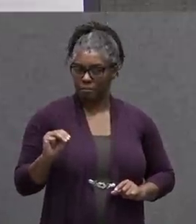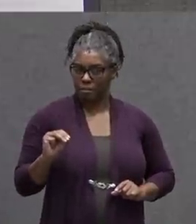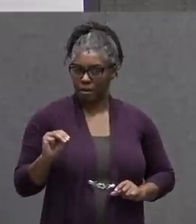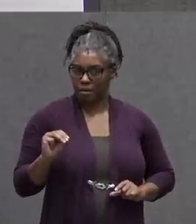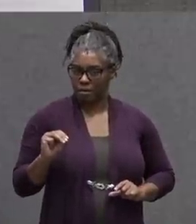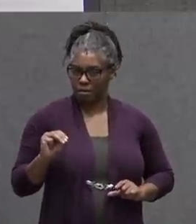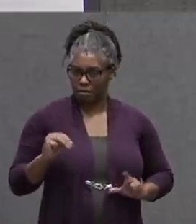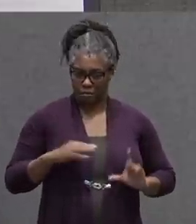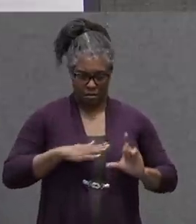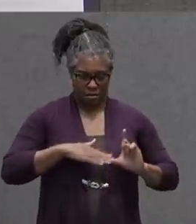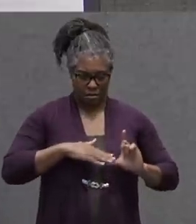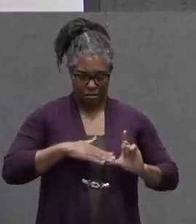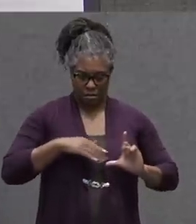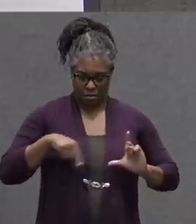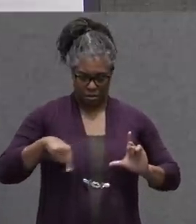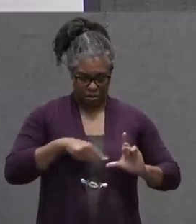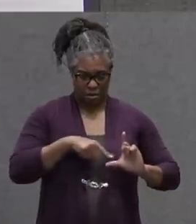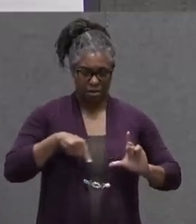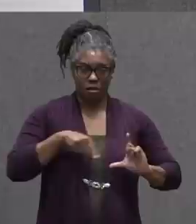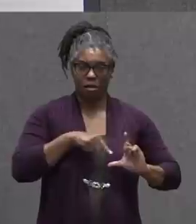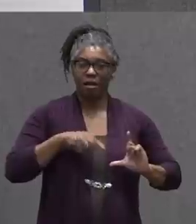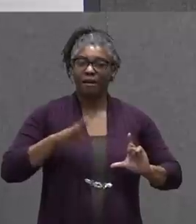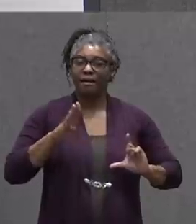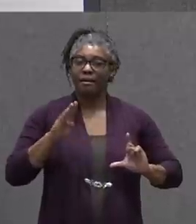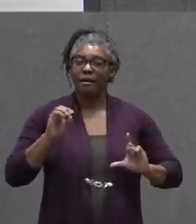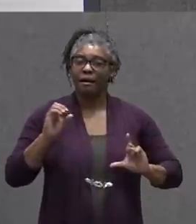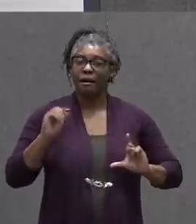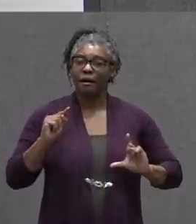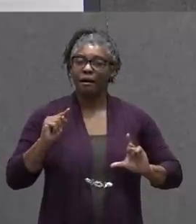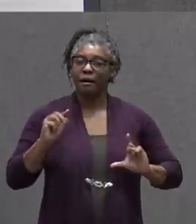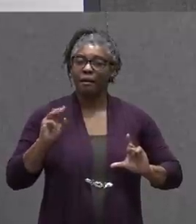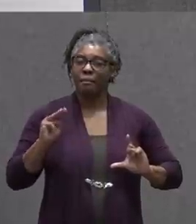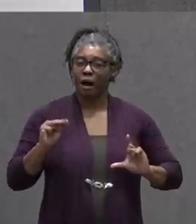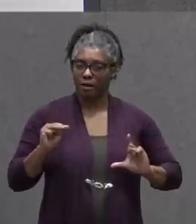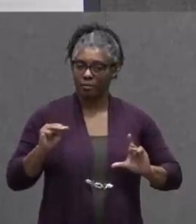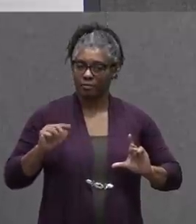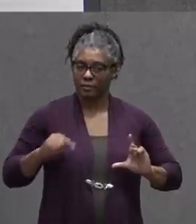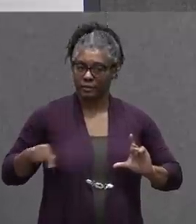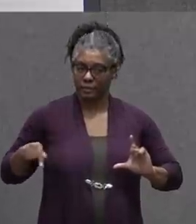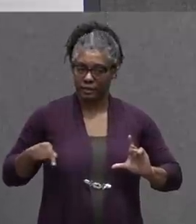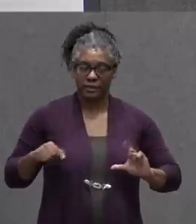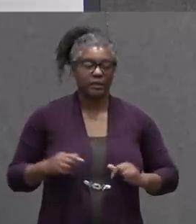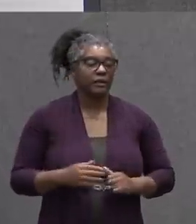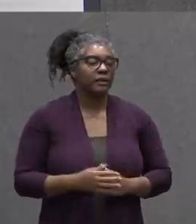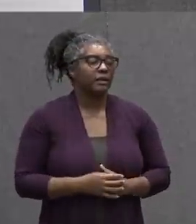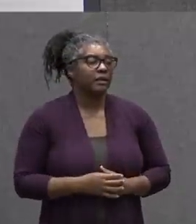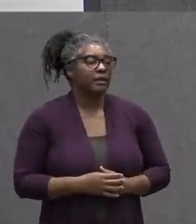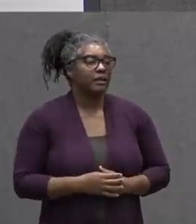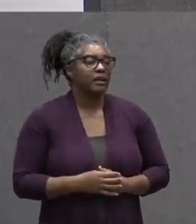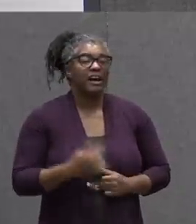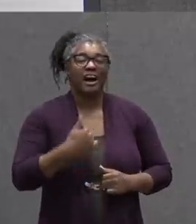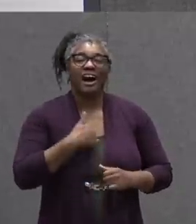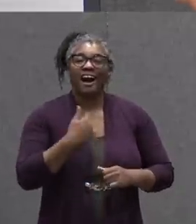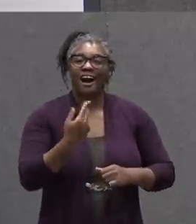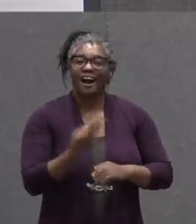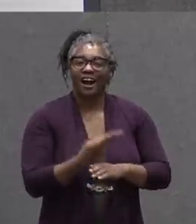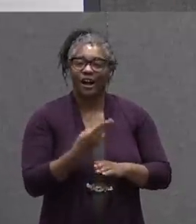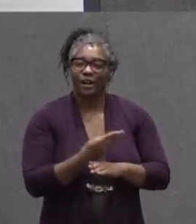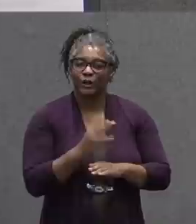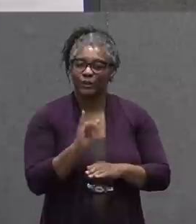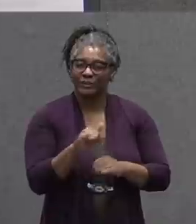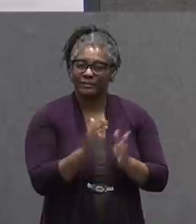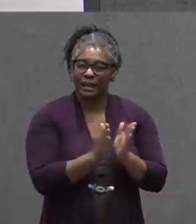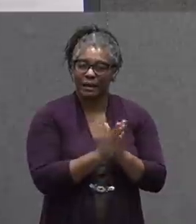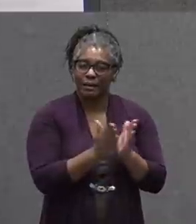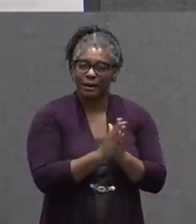imagination. I use the book Journey as an example, but you can make your own with all different kinds